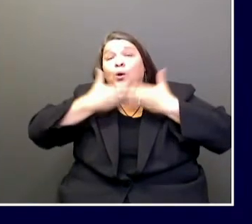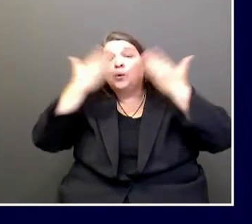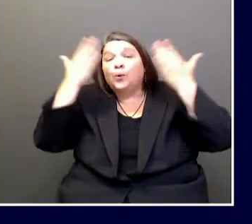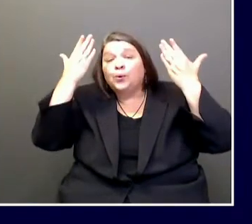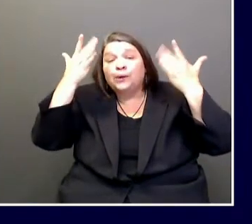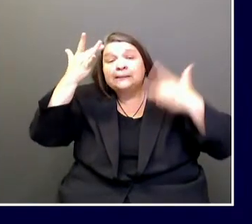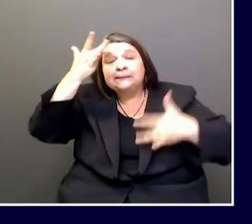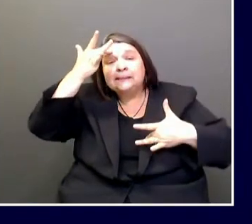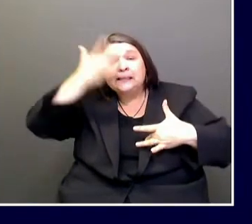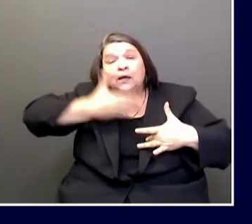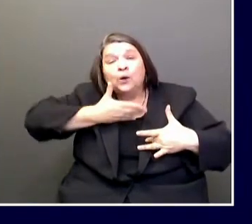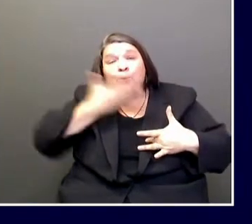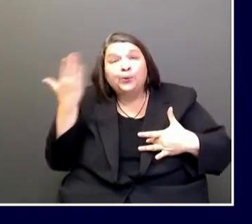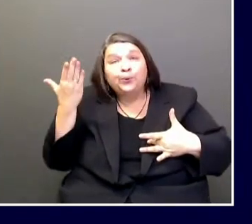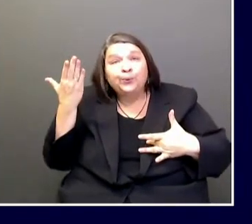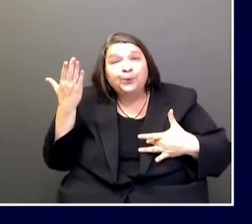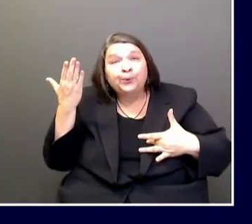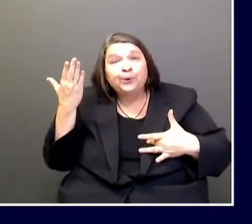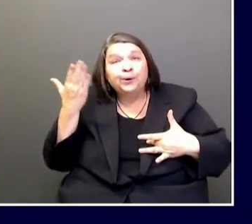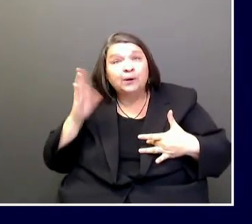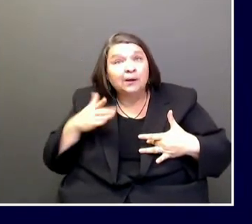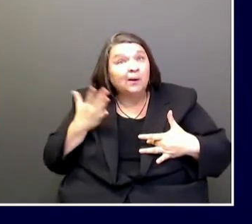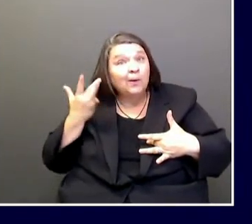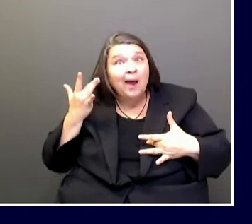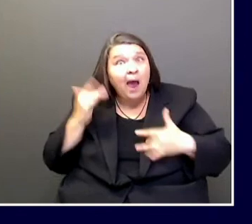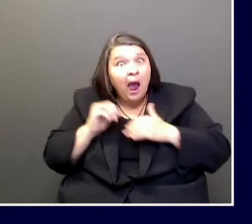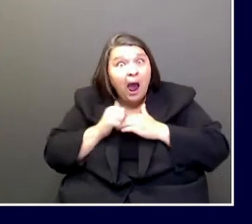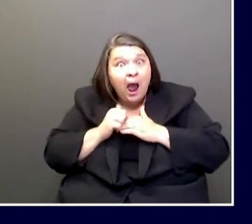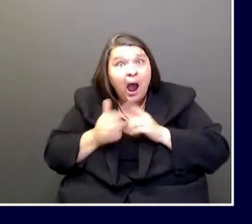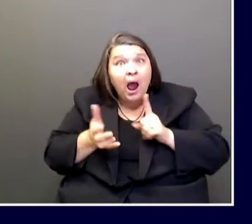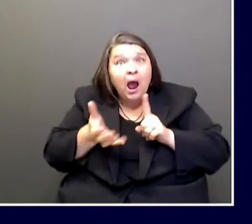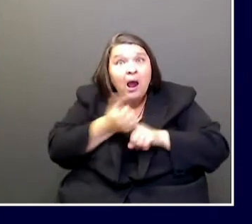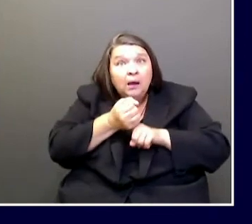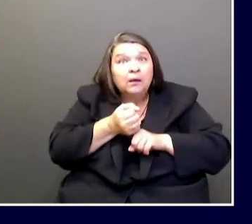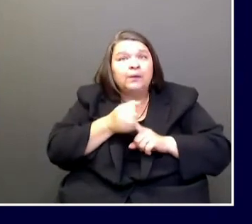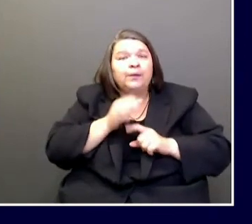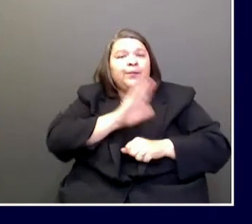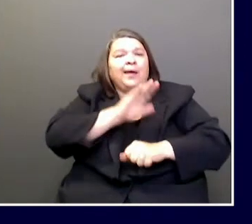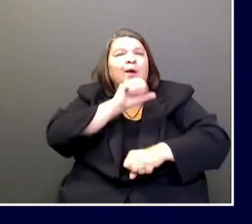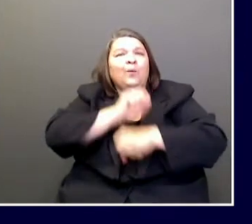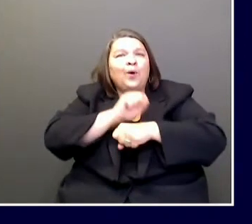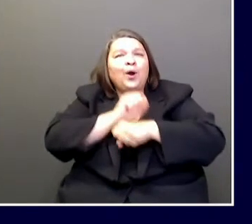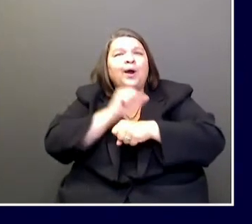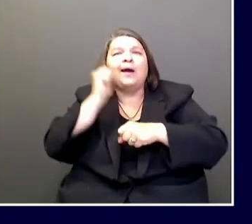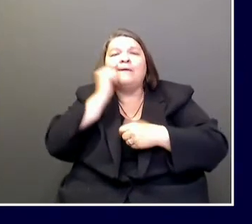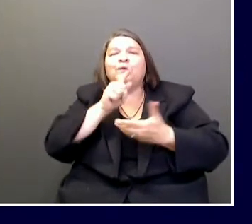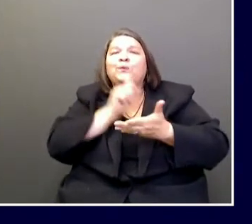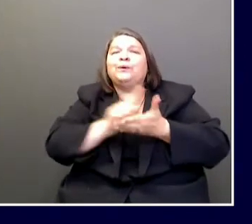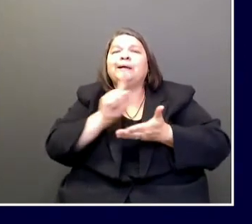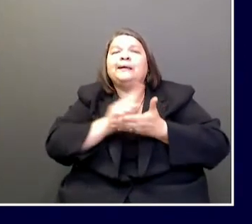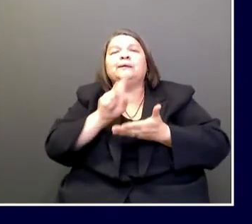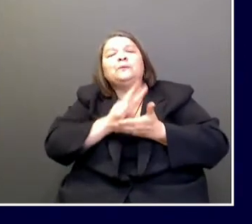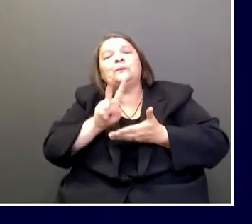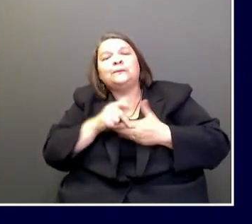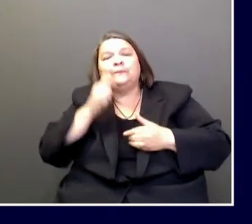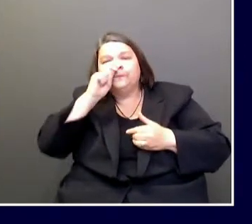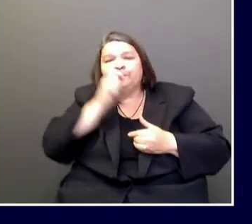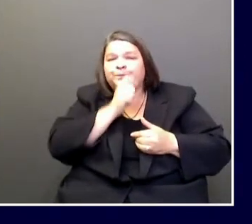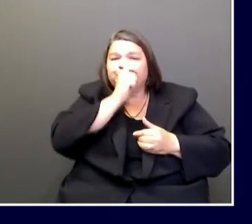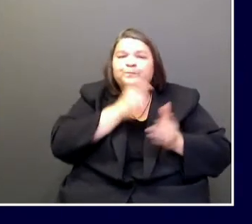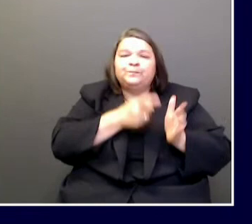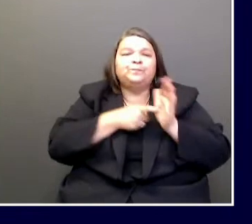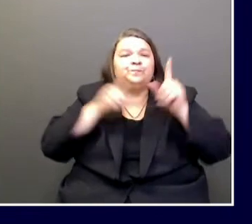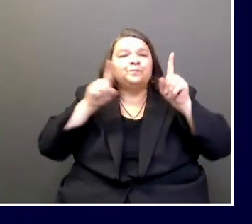in a regularly scheduled testing program. For example, maybe they're a healthcare worker. The bulk of them, though, if I recall correctly, the number